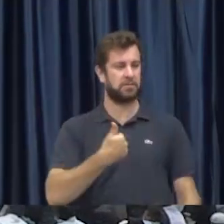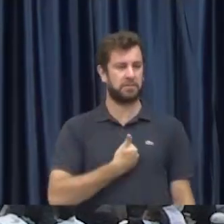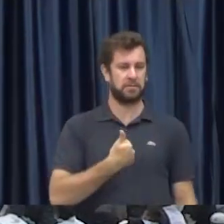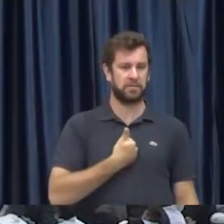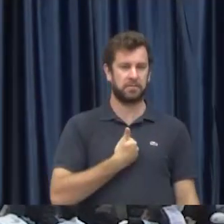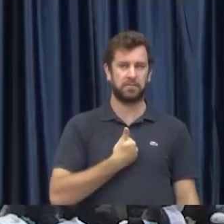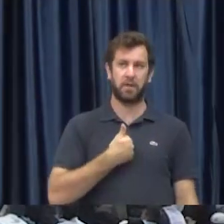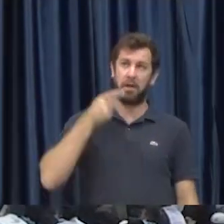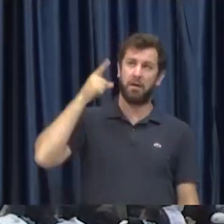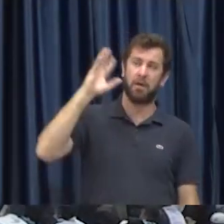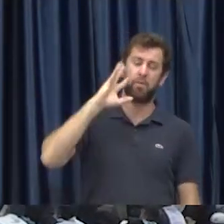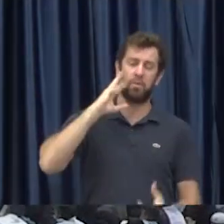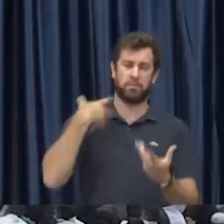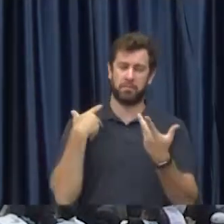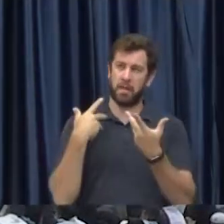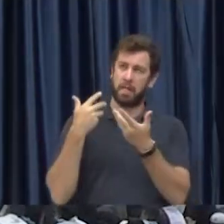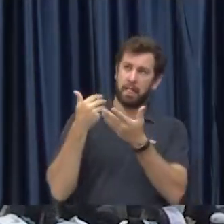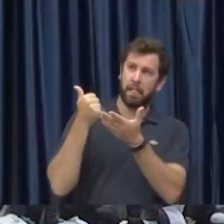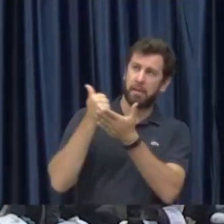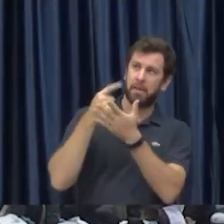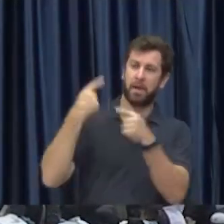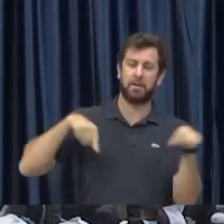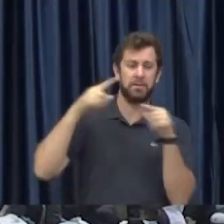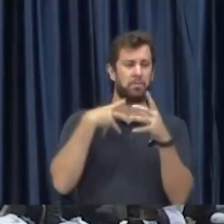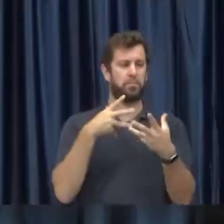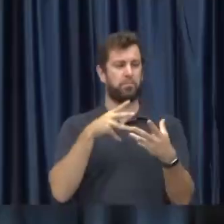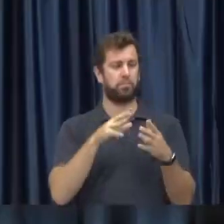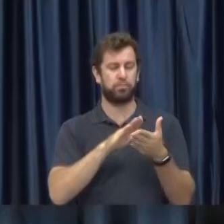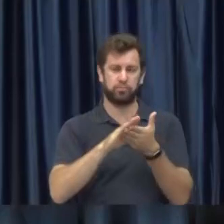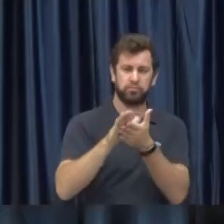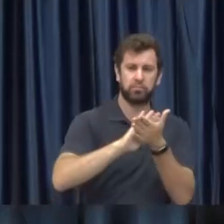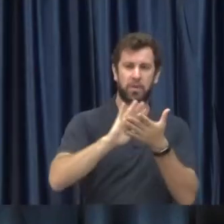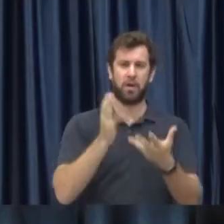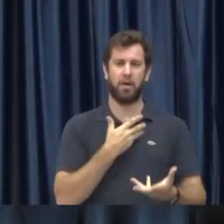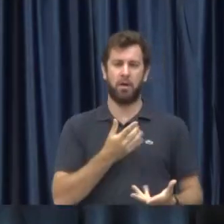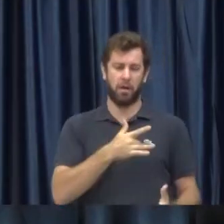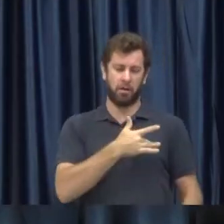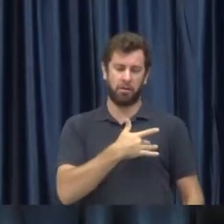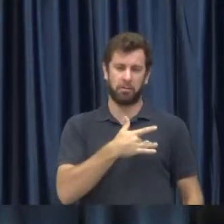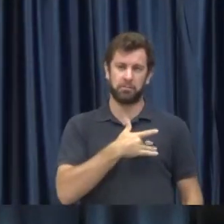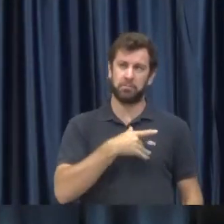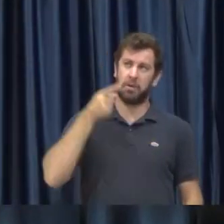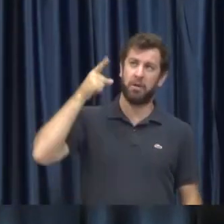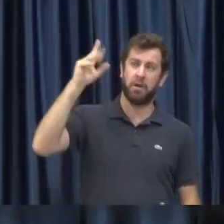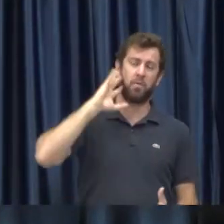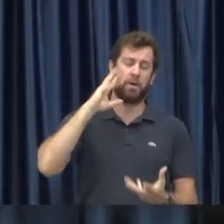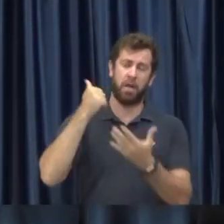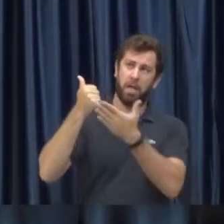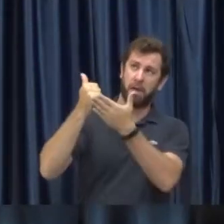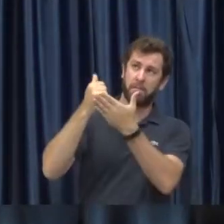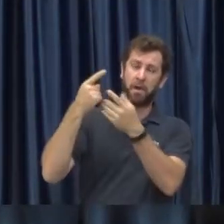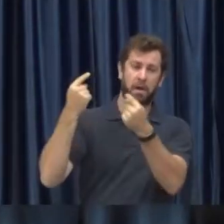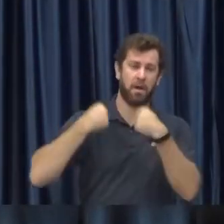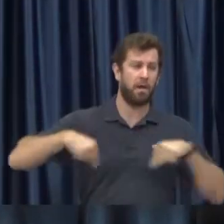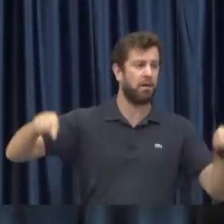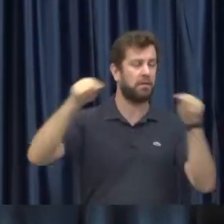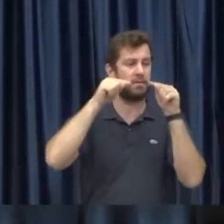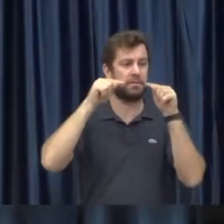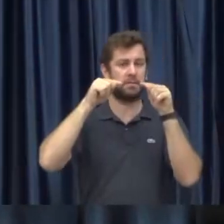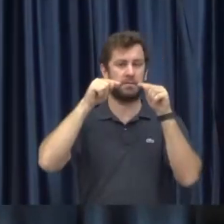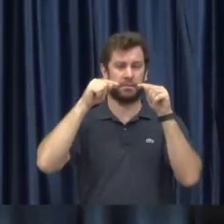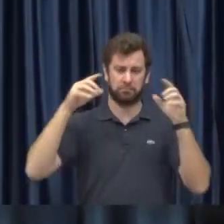to purify our hearts and our deeds. May Allah subhanahu wa ta'ala enable us to perform